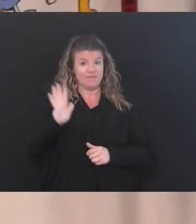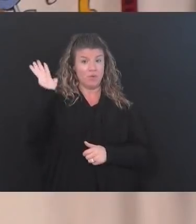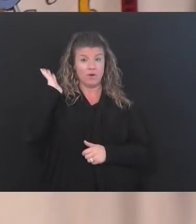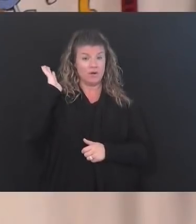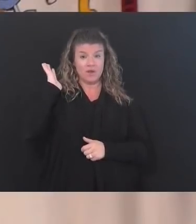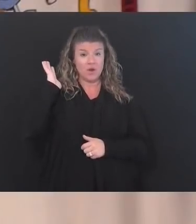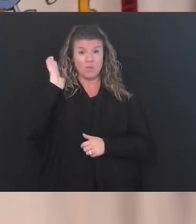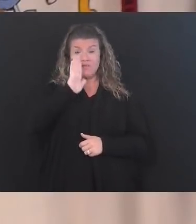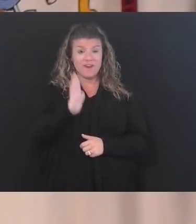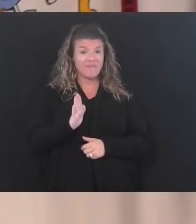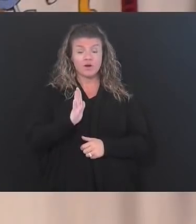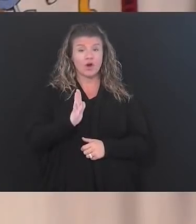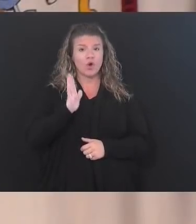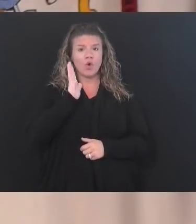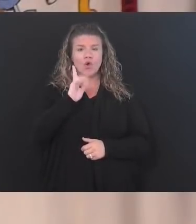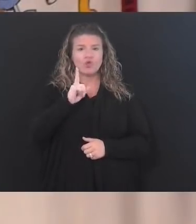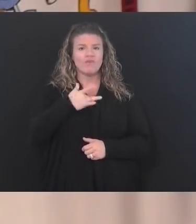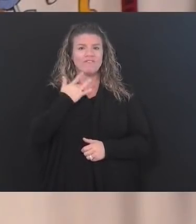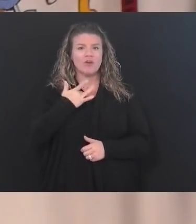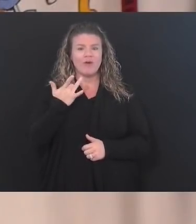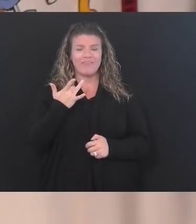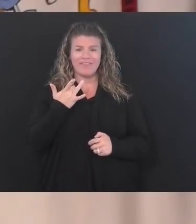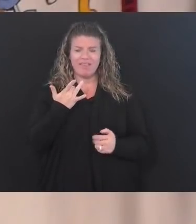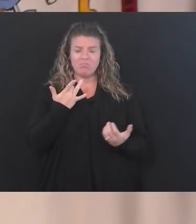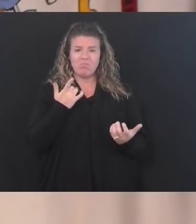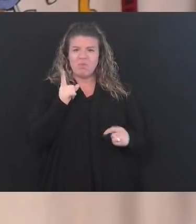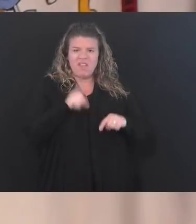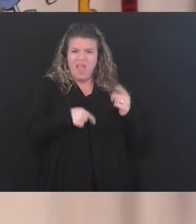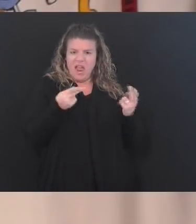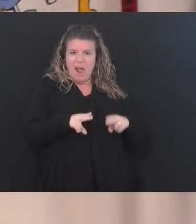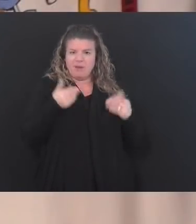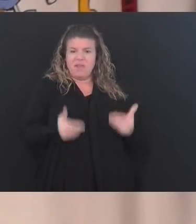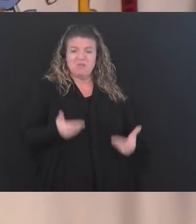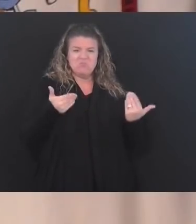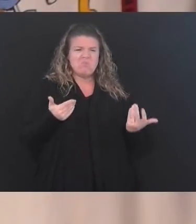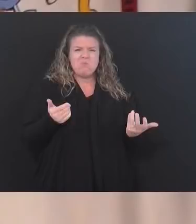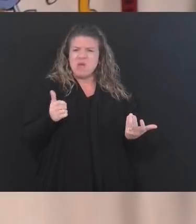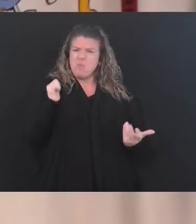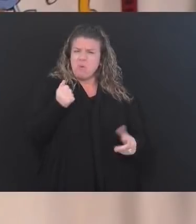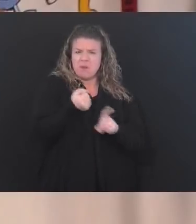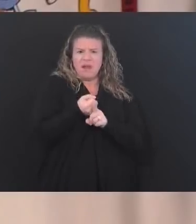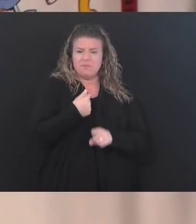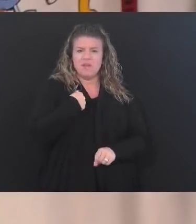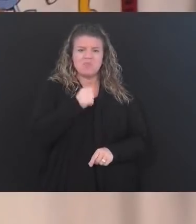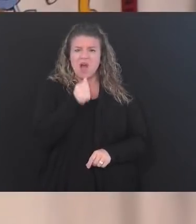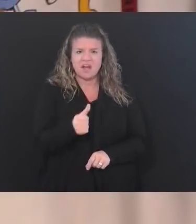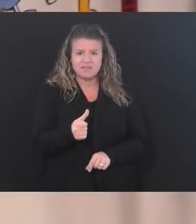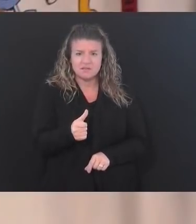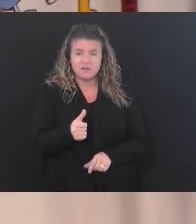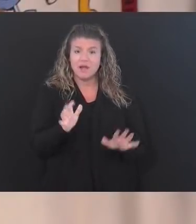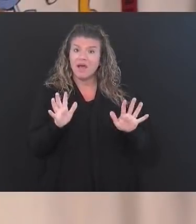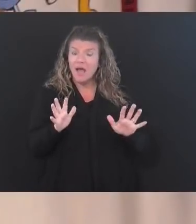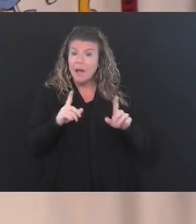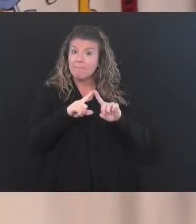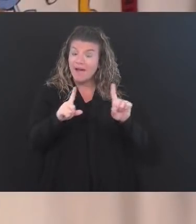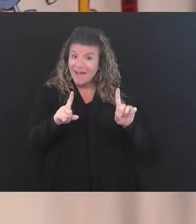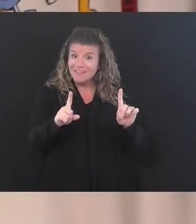to think, well, it can't happen to me. This isn't going to happen to me. But